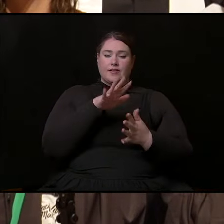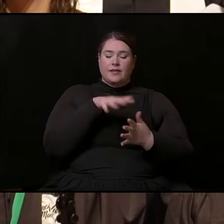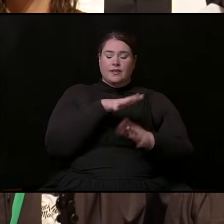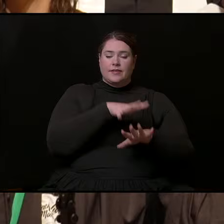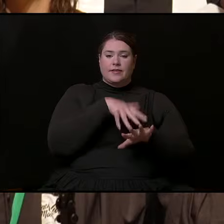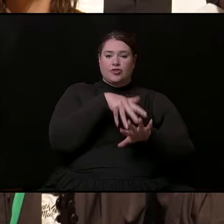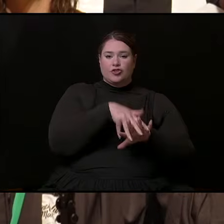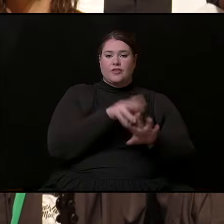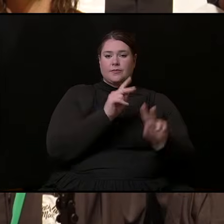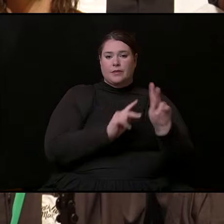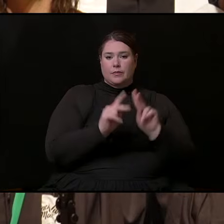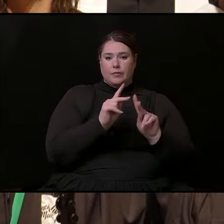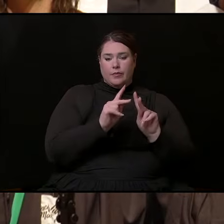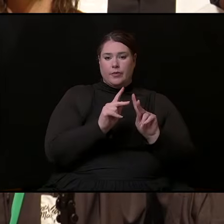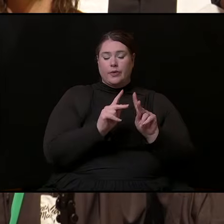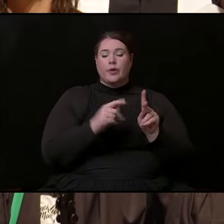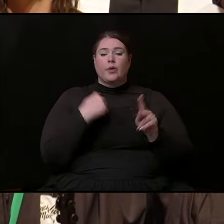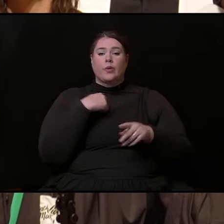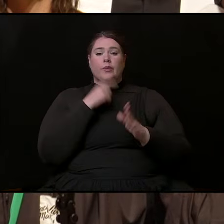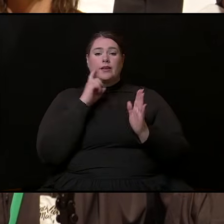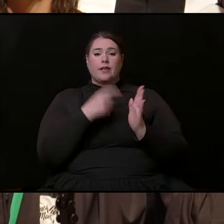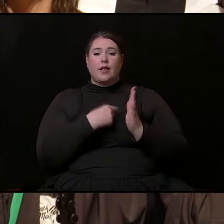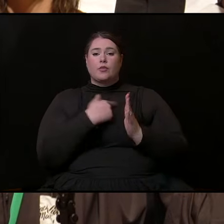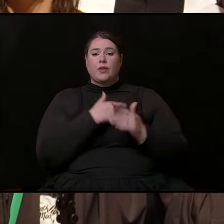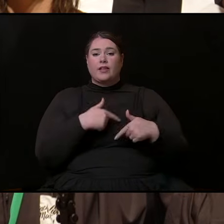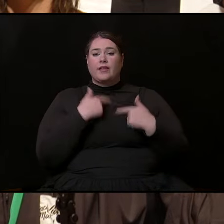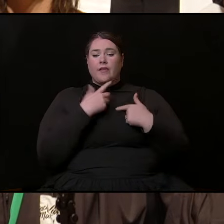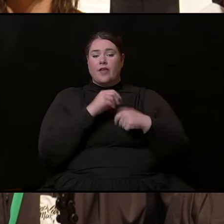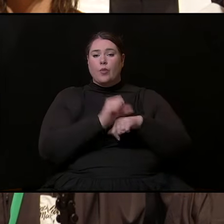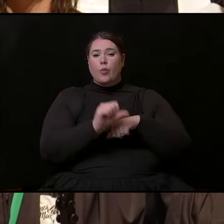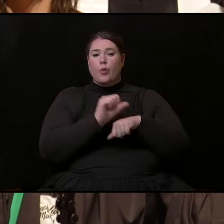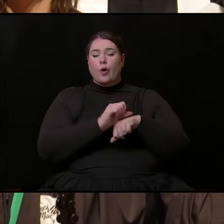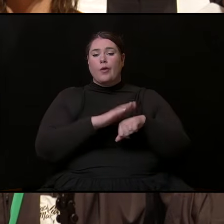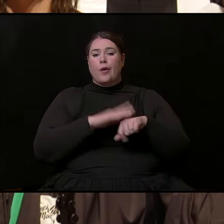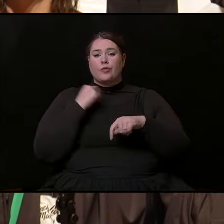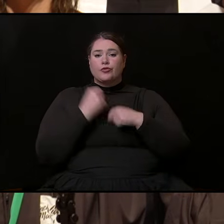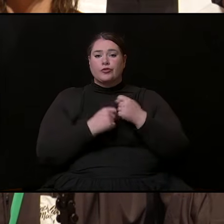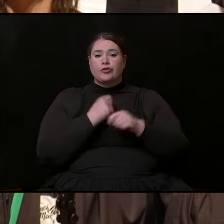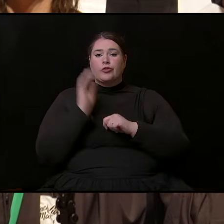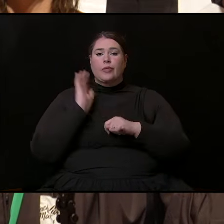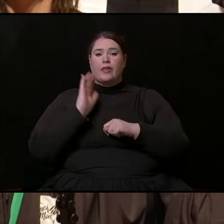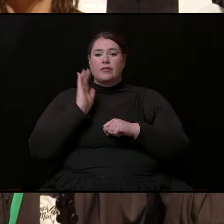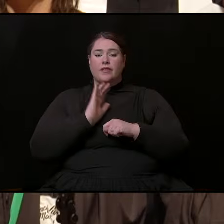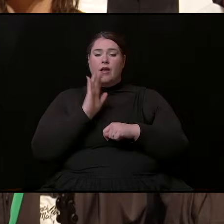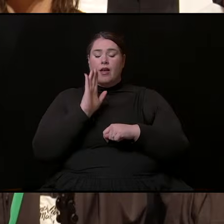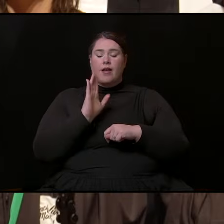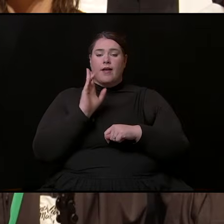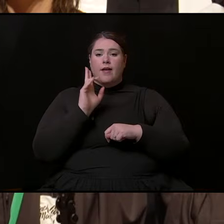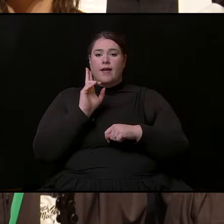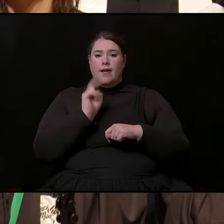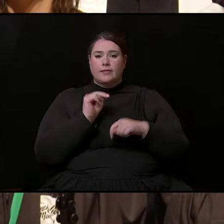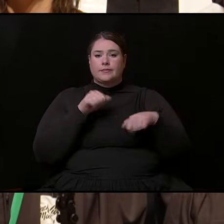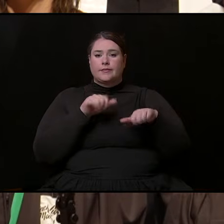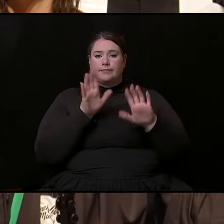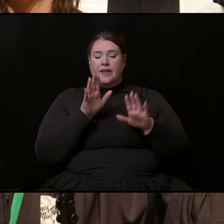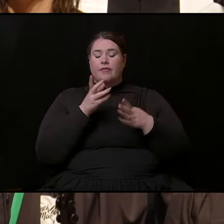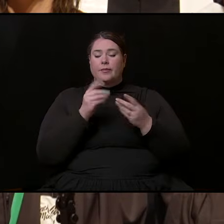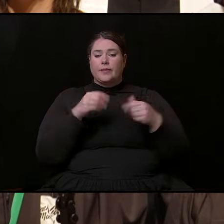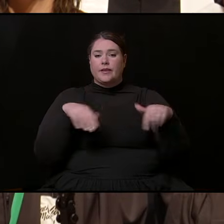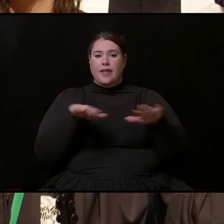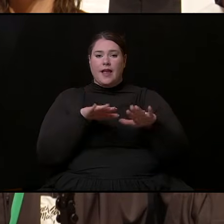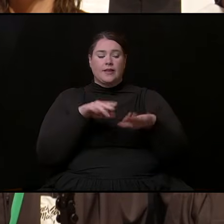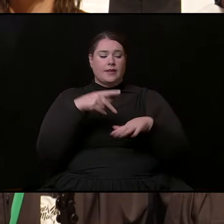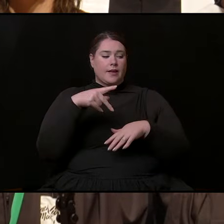We acknowledge that we live and work on the traditional, ancestral, and unceded lands of the Piscataway and Susquehannock